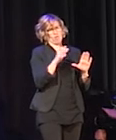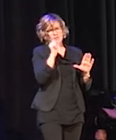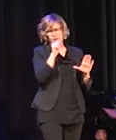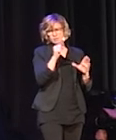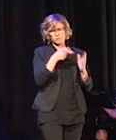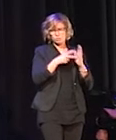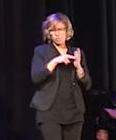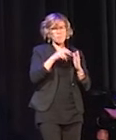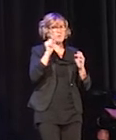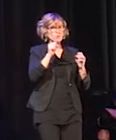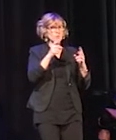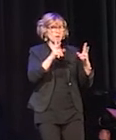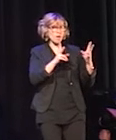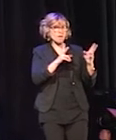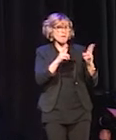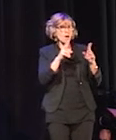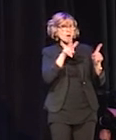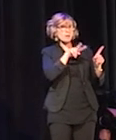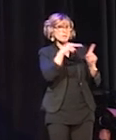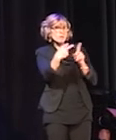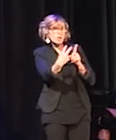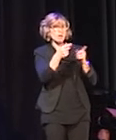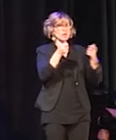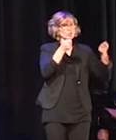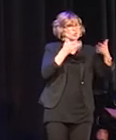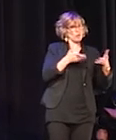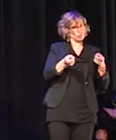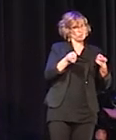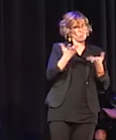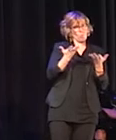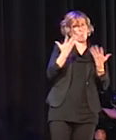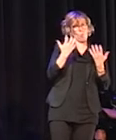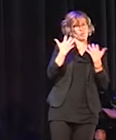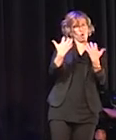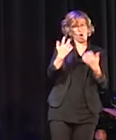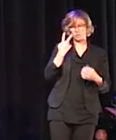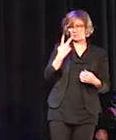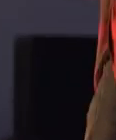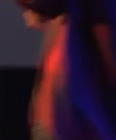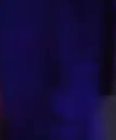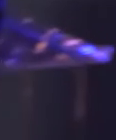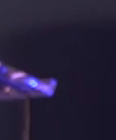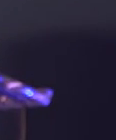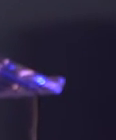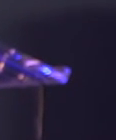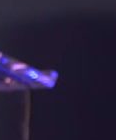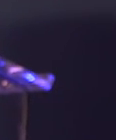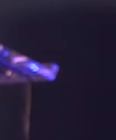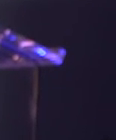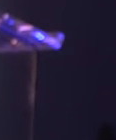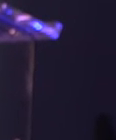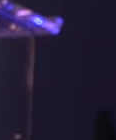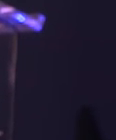And so you're able to craft for it. You'll be able to see what the director wants you to see. So there's really no reason for you to do this. To turn